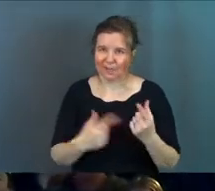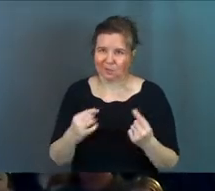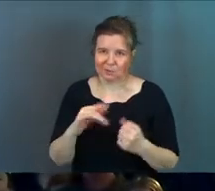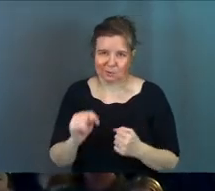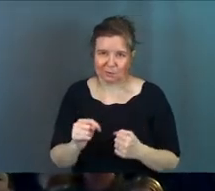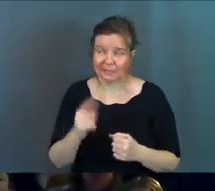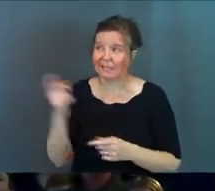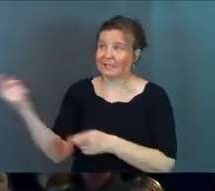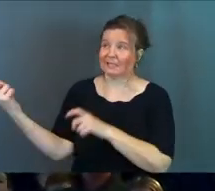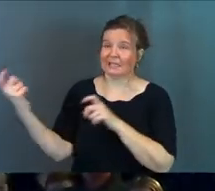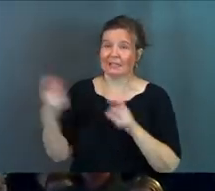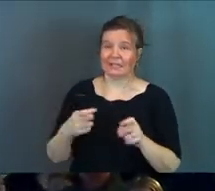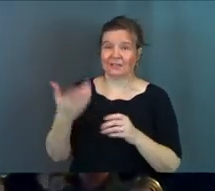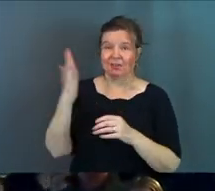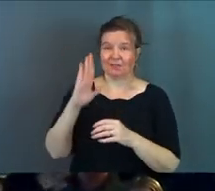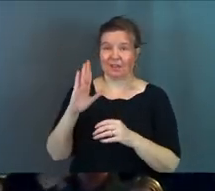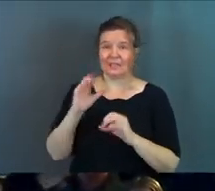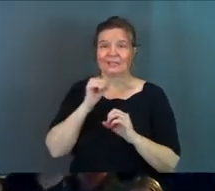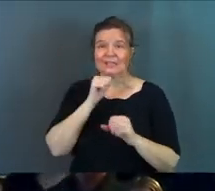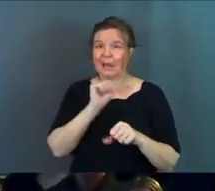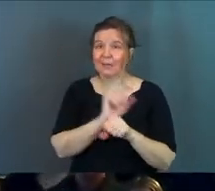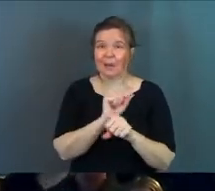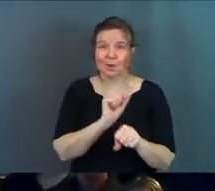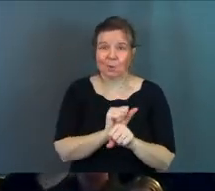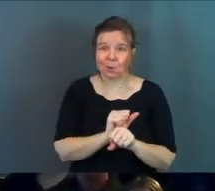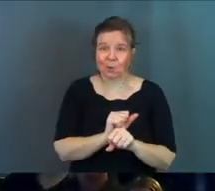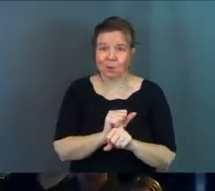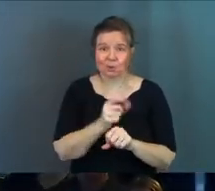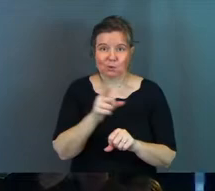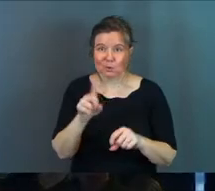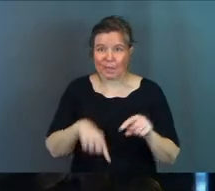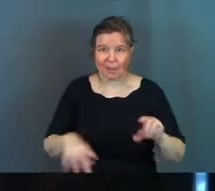of God, not by works, so that no one can boast.